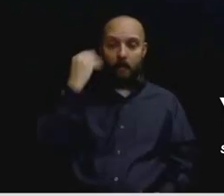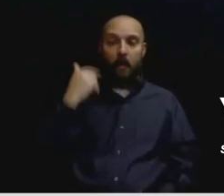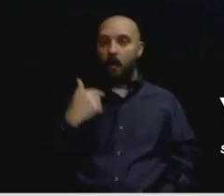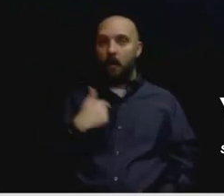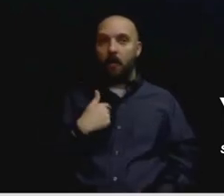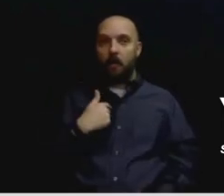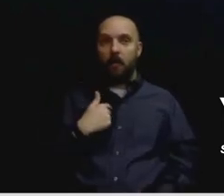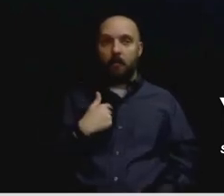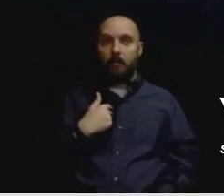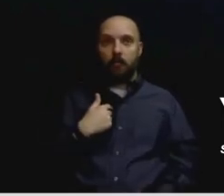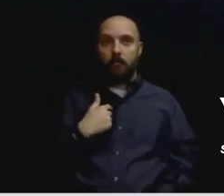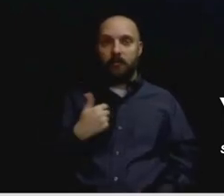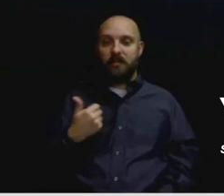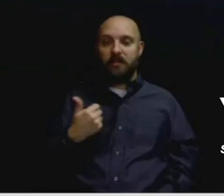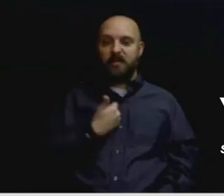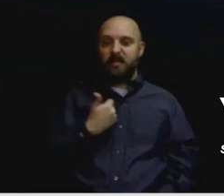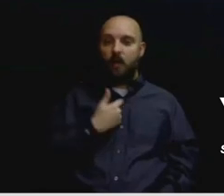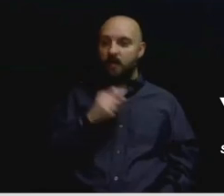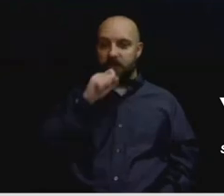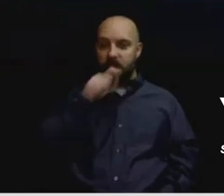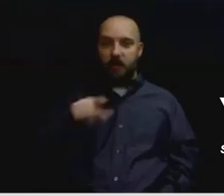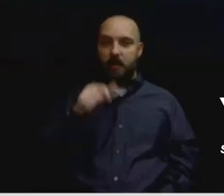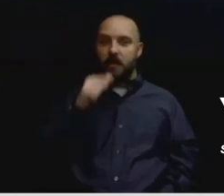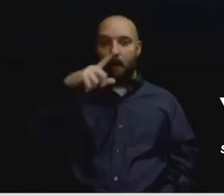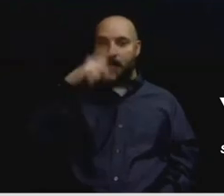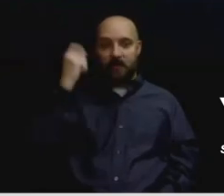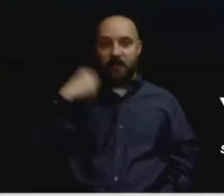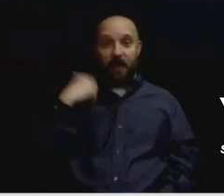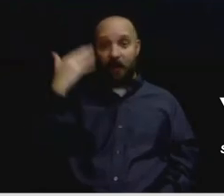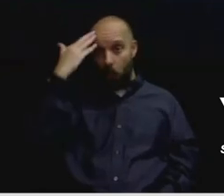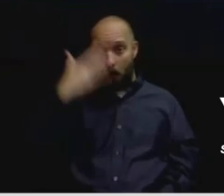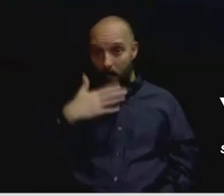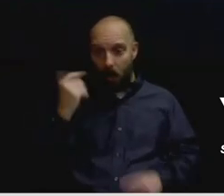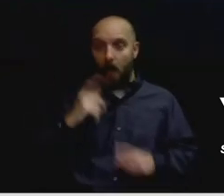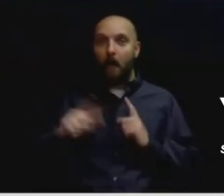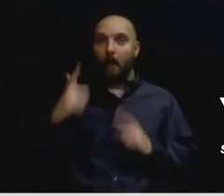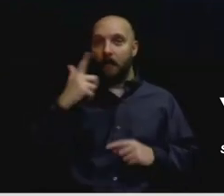just self-spit. Not because I didn't know better, but because